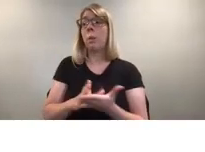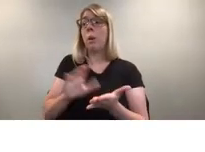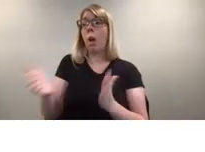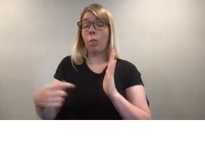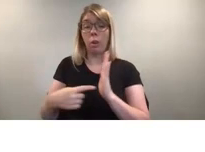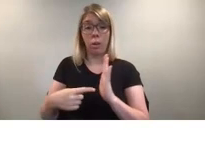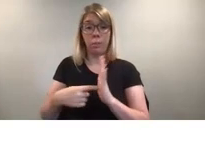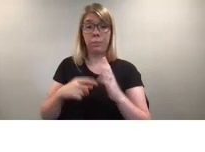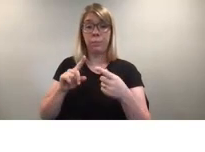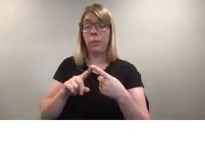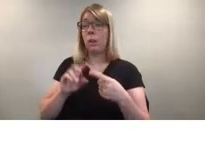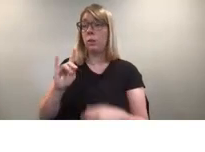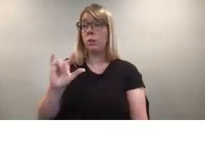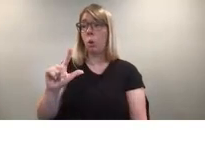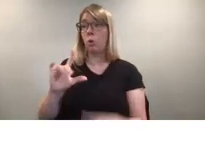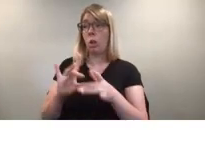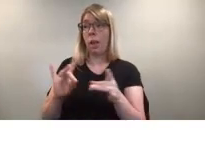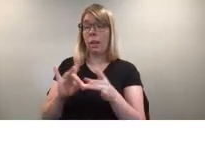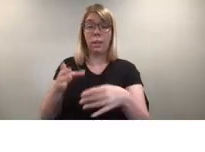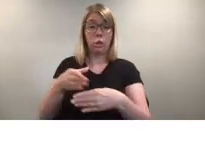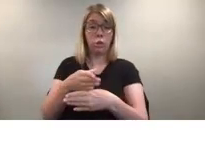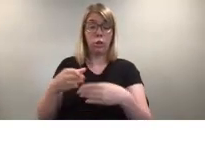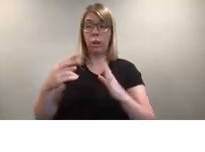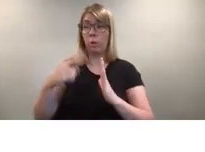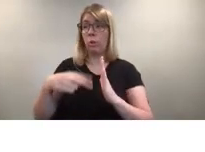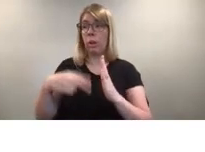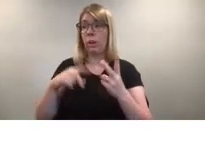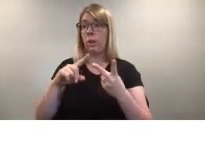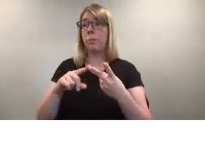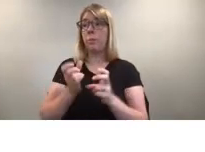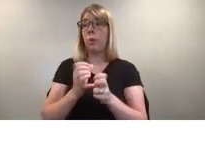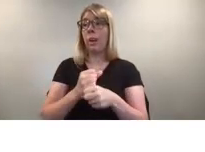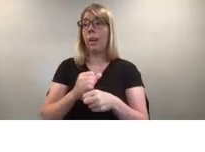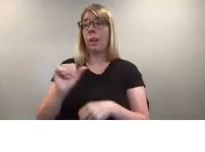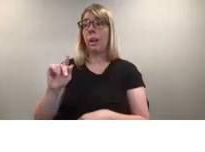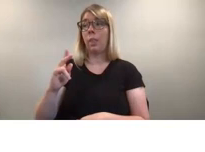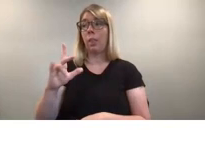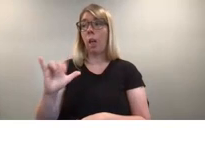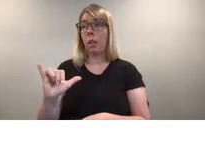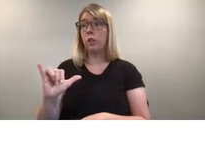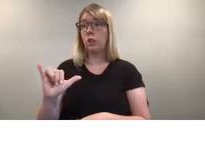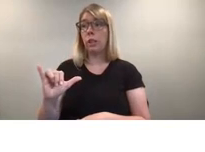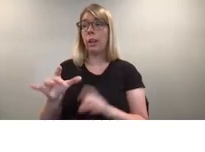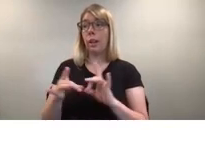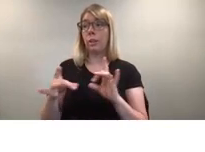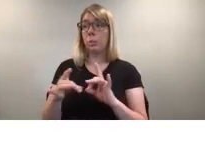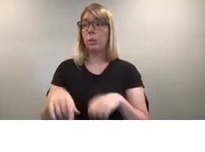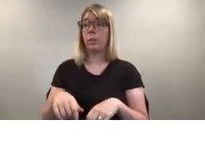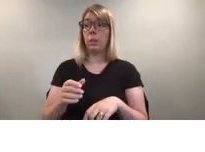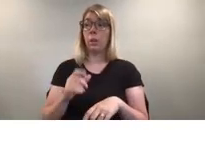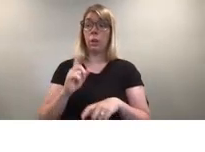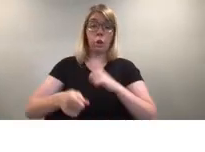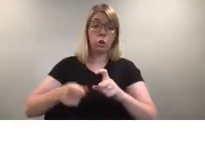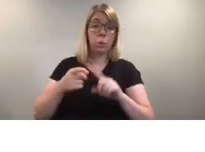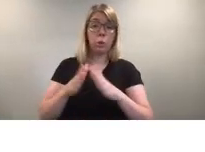of a shared reading, creating anthology excerpts, contributing to an open textbook, writing quiz questions, creating